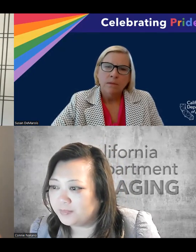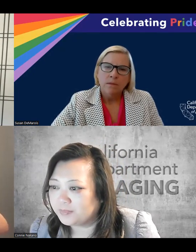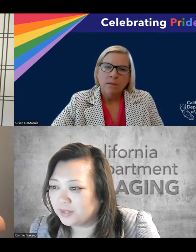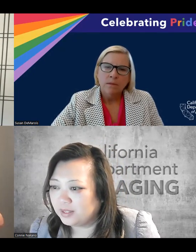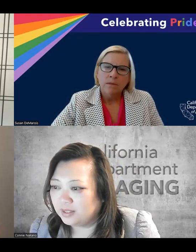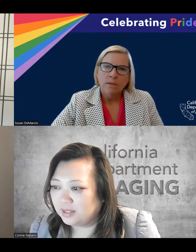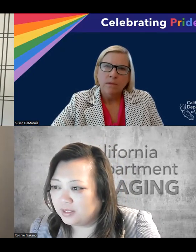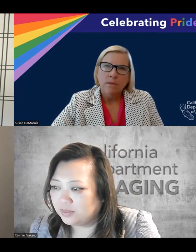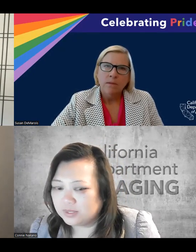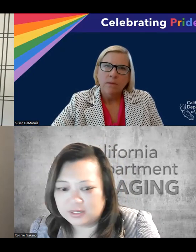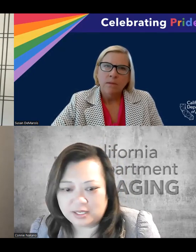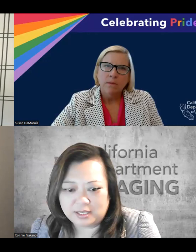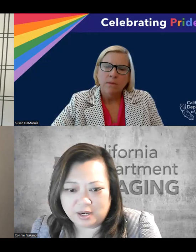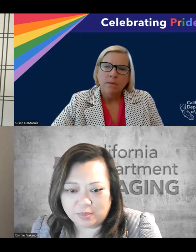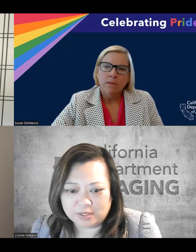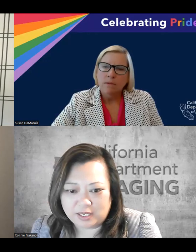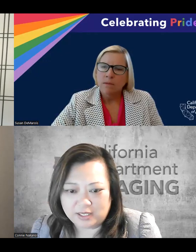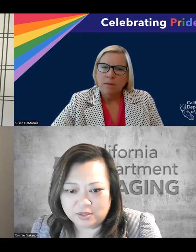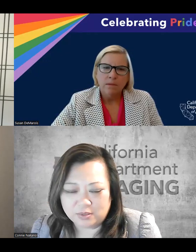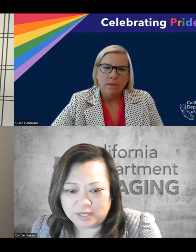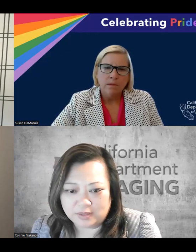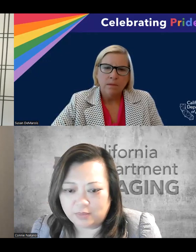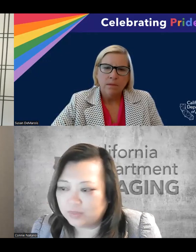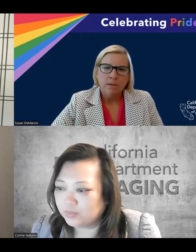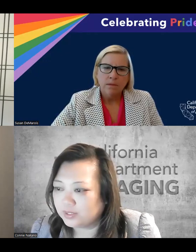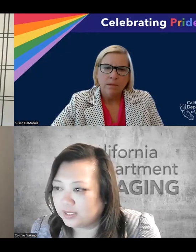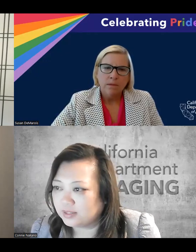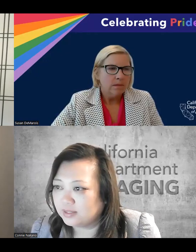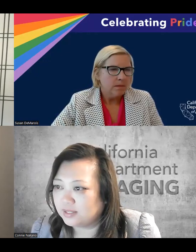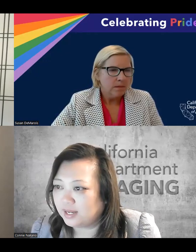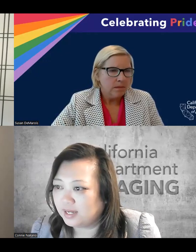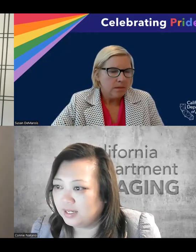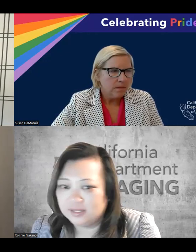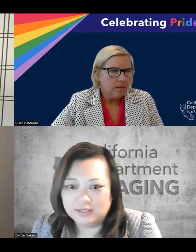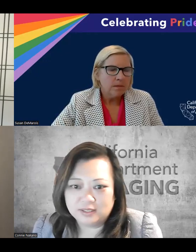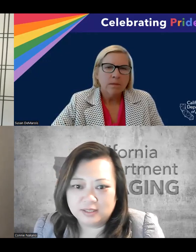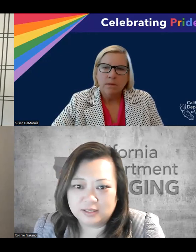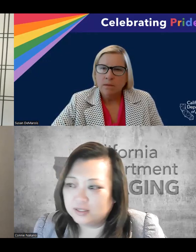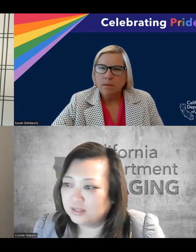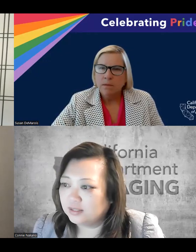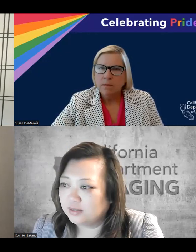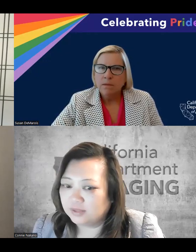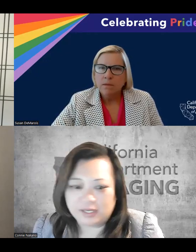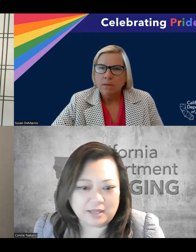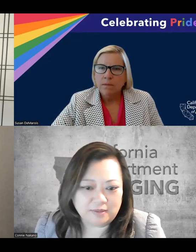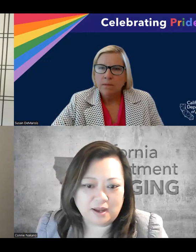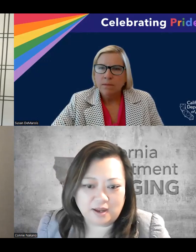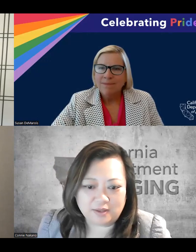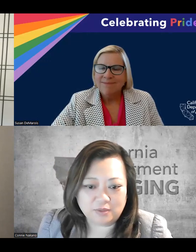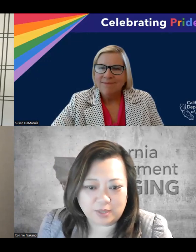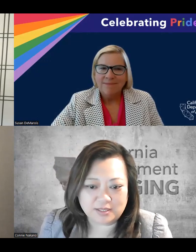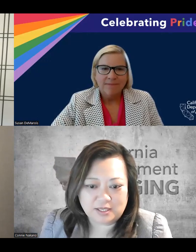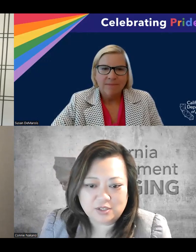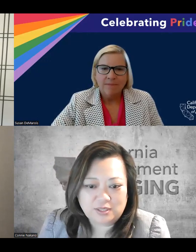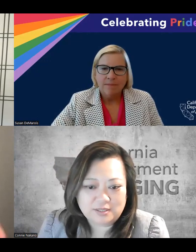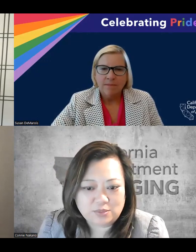I don't see any that are pertaining to exactly what was presented today. And again,